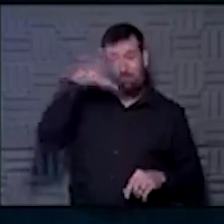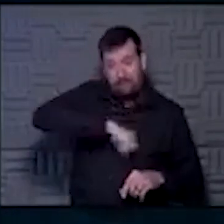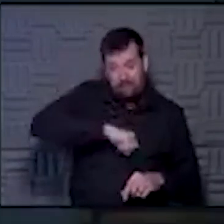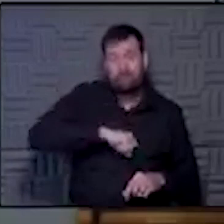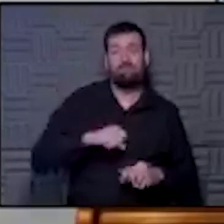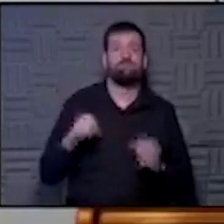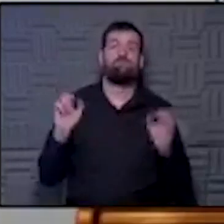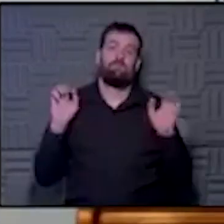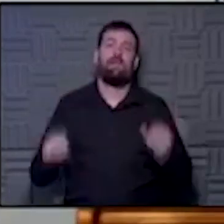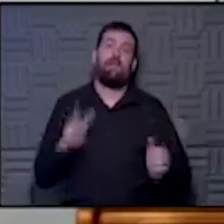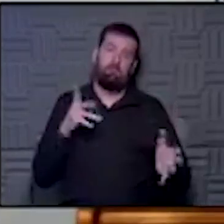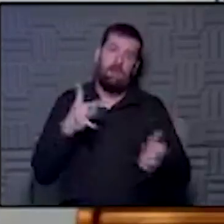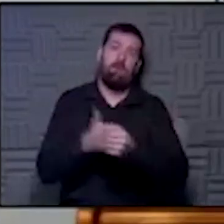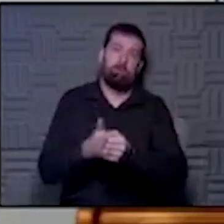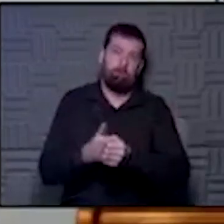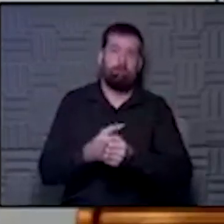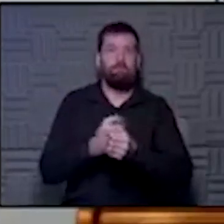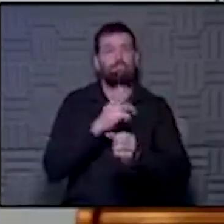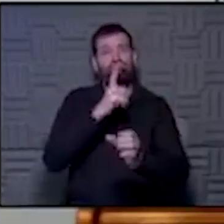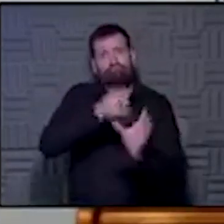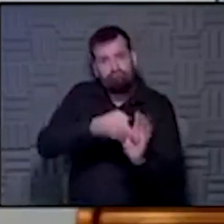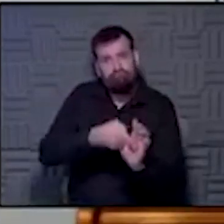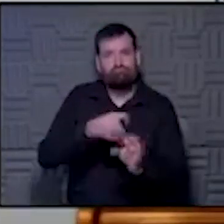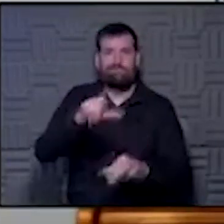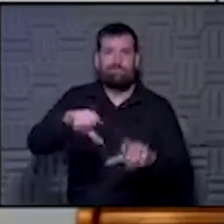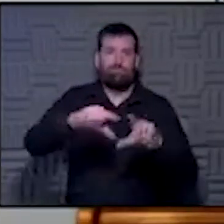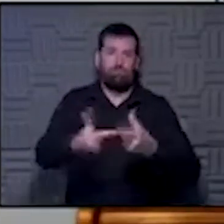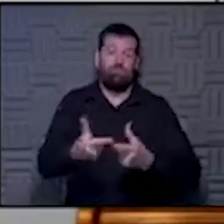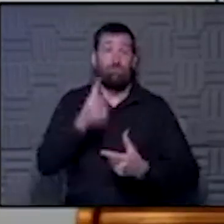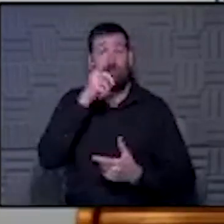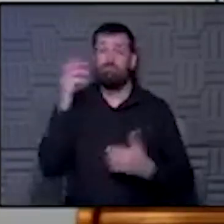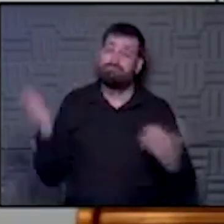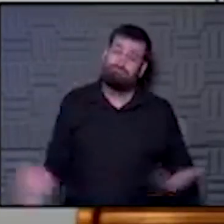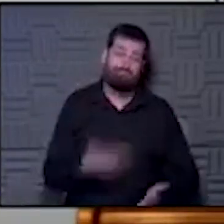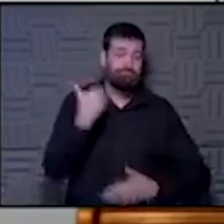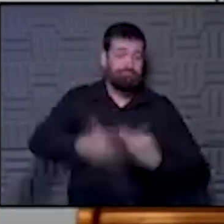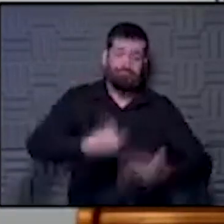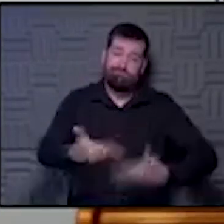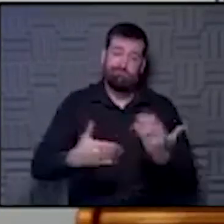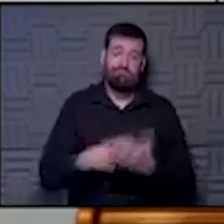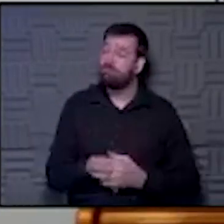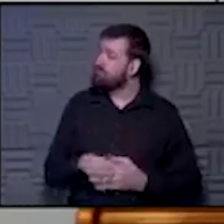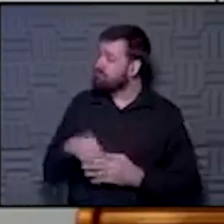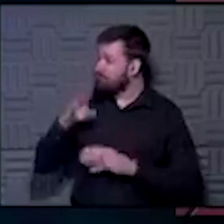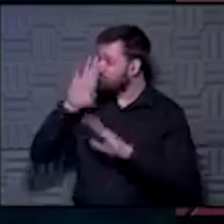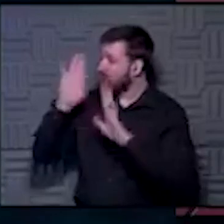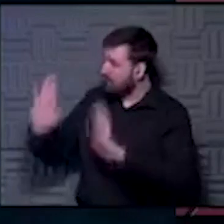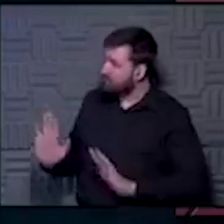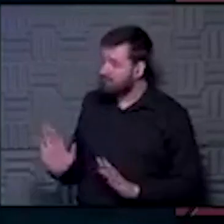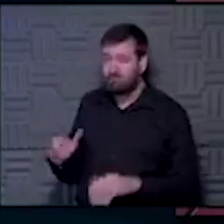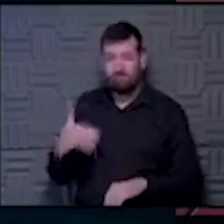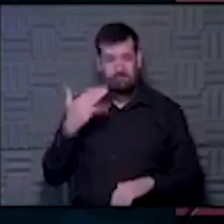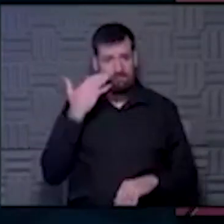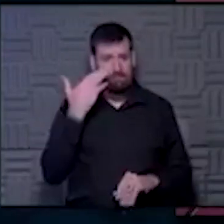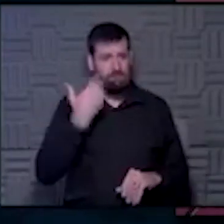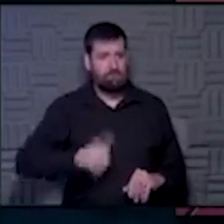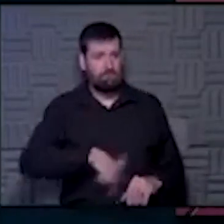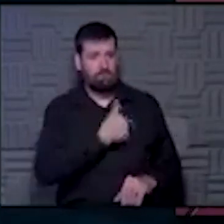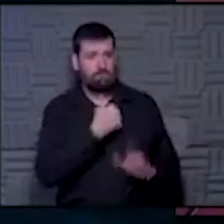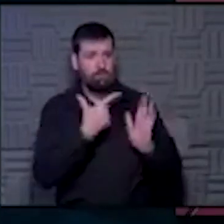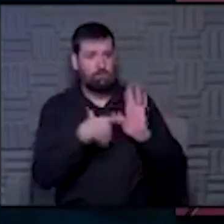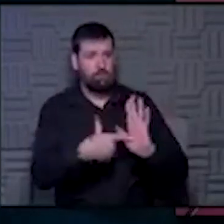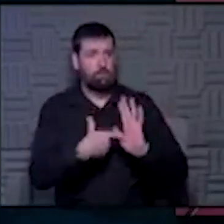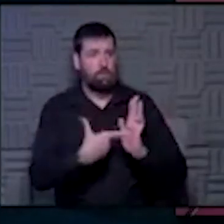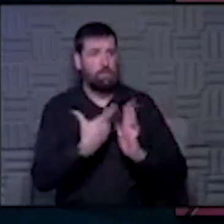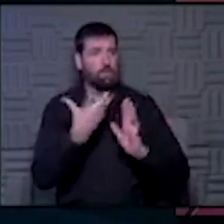way for you to make it up and join in with that group, and we'll get you going. Great. I know we showed the number